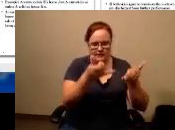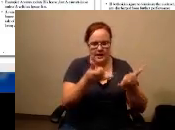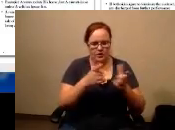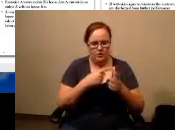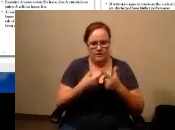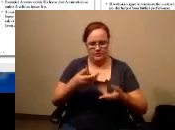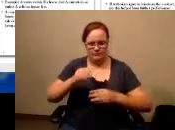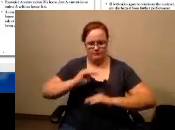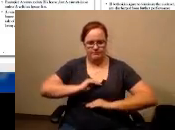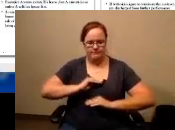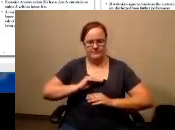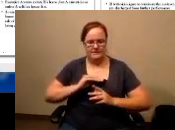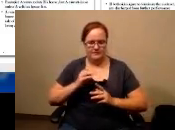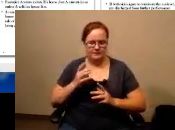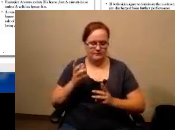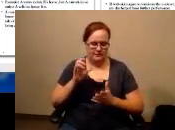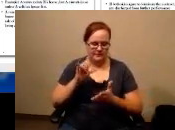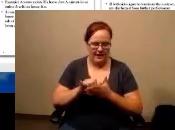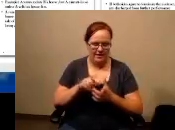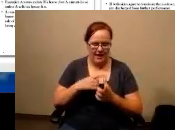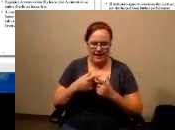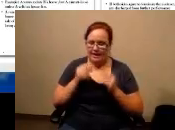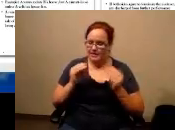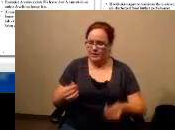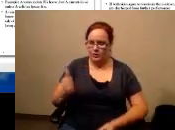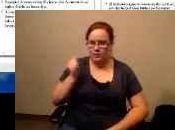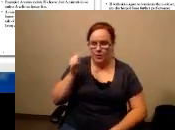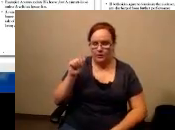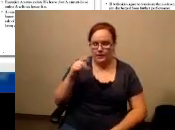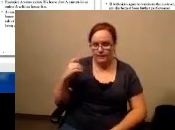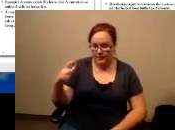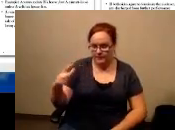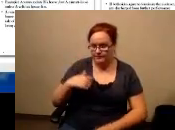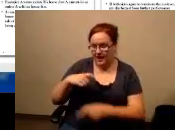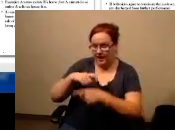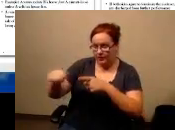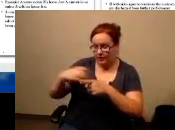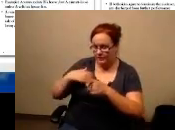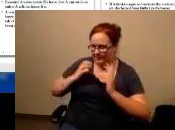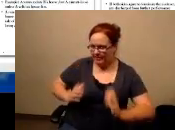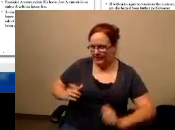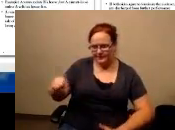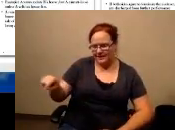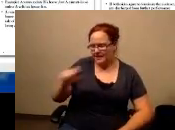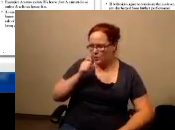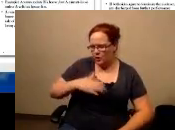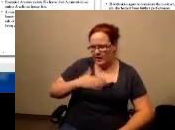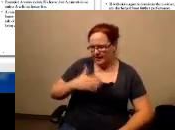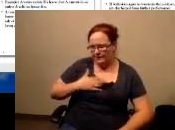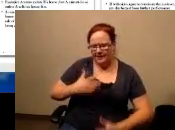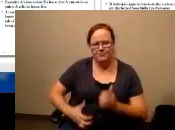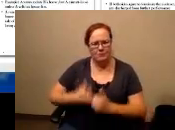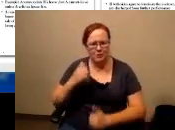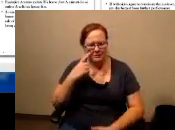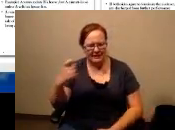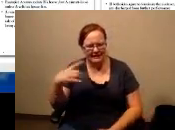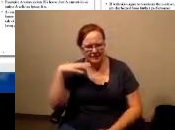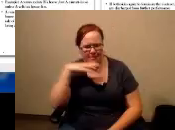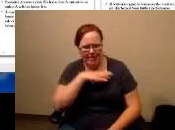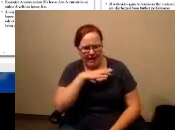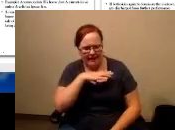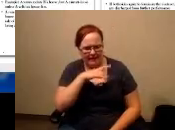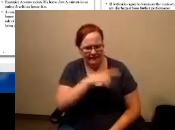settle this? And we won't appeal. I called my clients, and they were not happy, mostly because he'd been lying about the fact he didn't have the